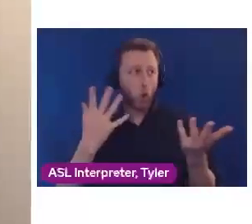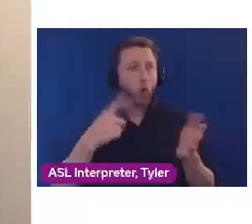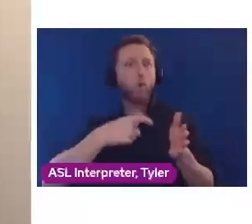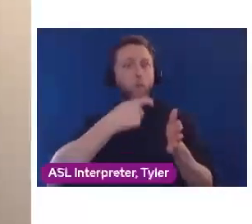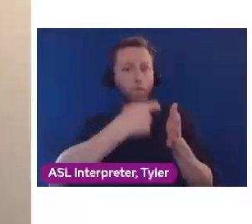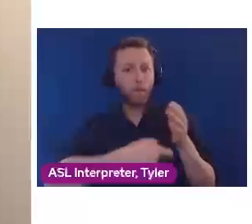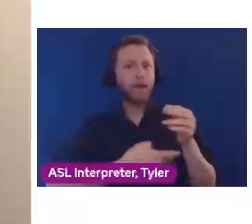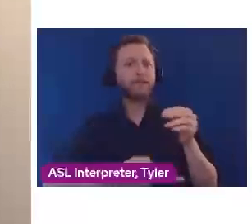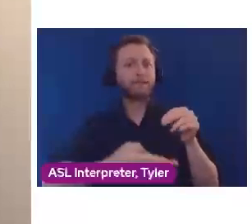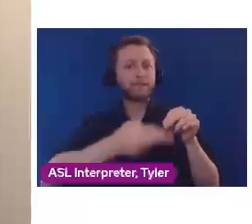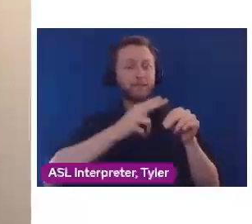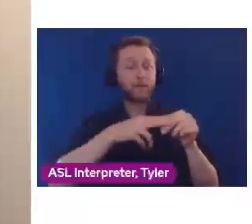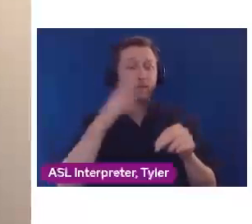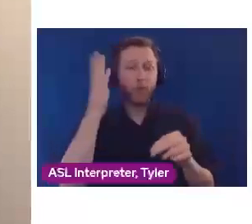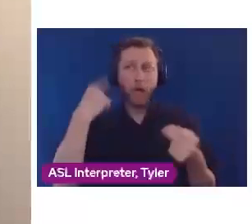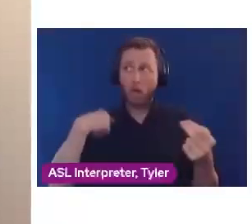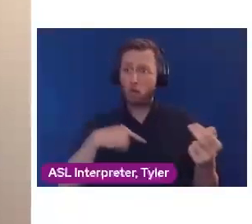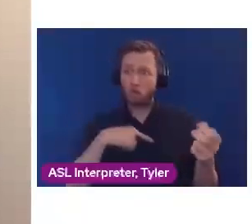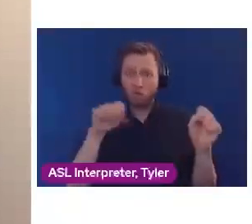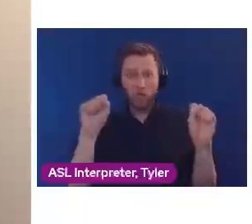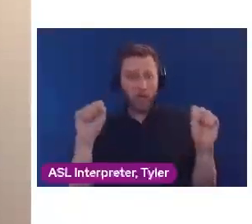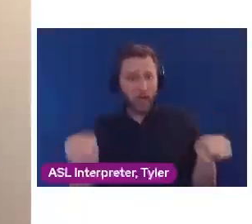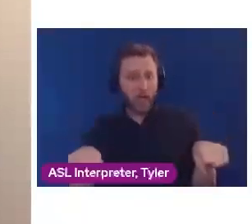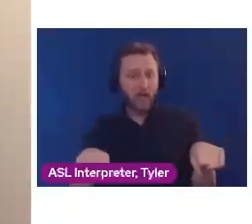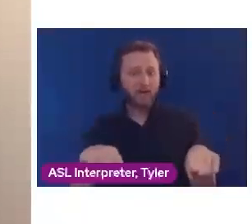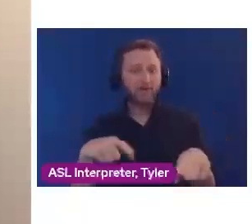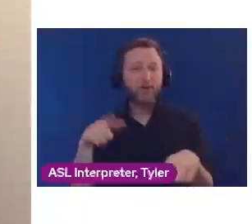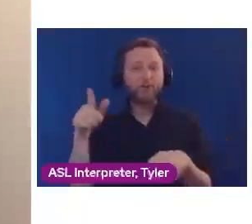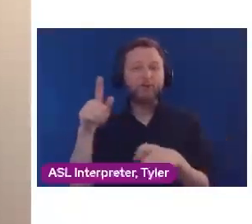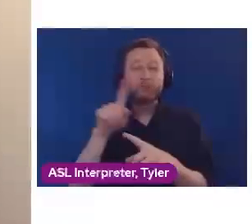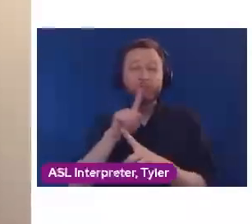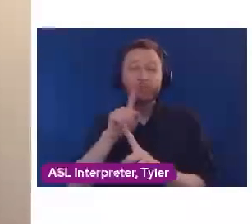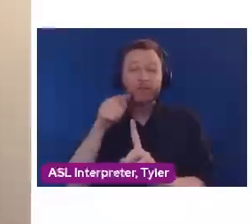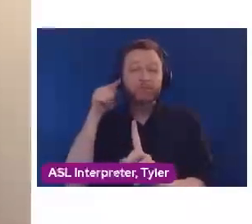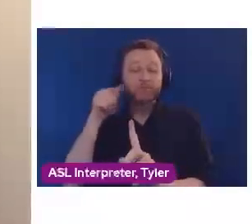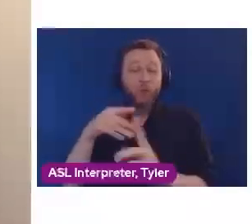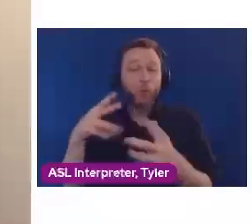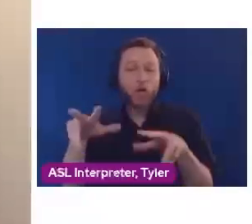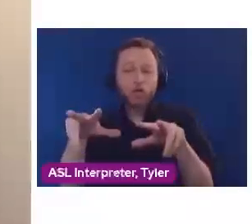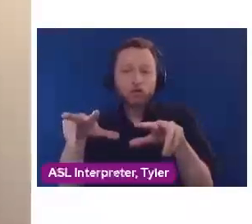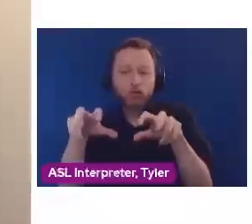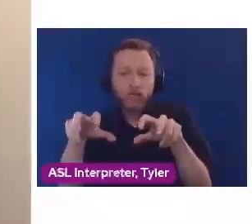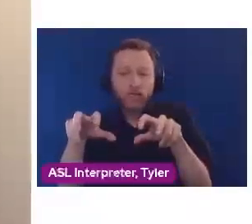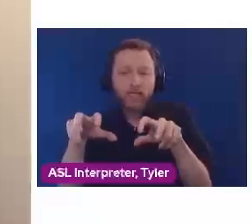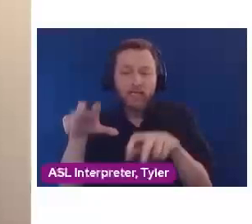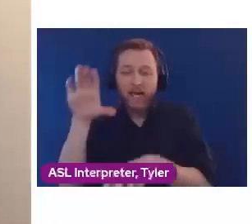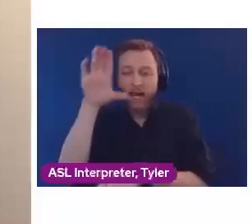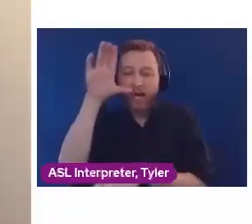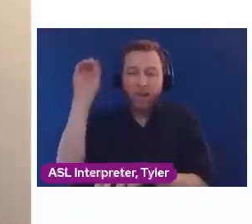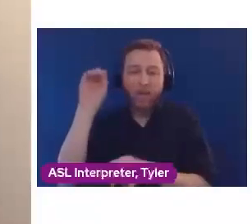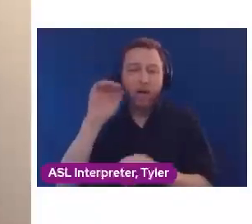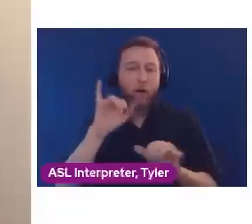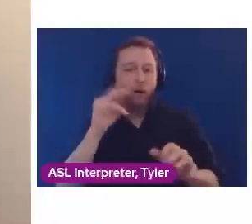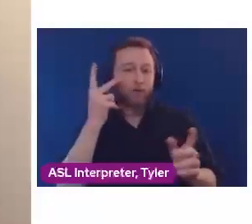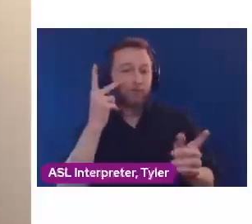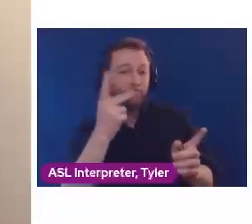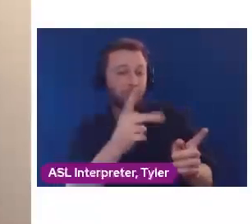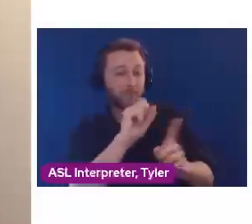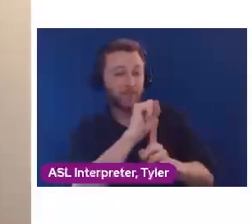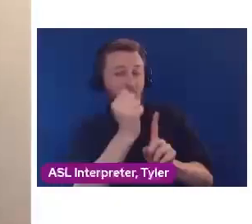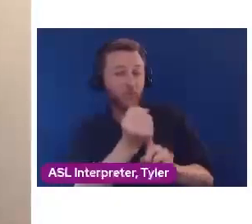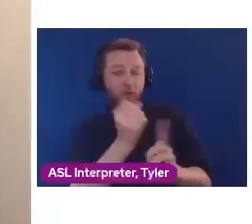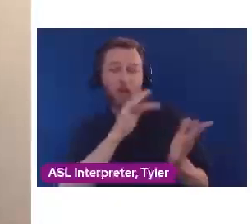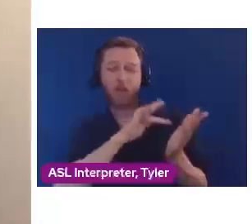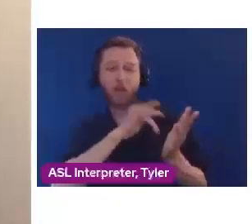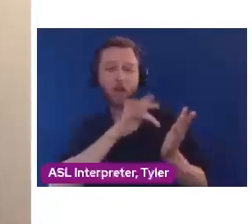greed. This is an issue of corporate profiteering. So what can we do about it? I think we have a couple of tools at our